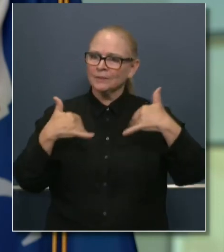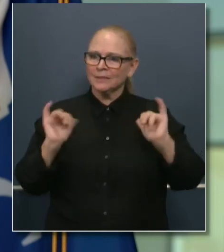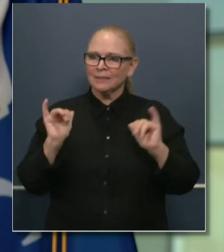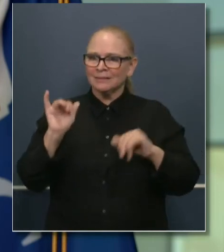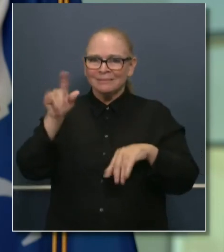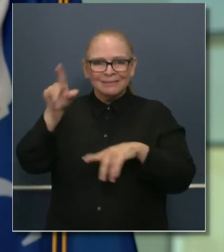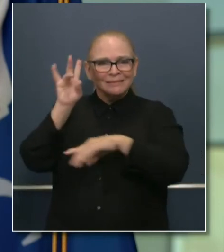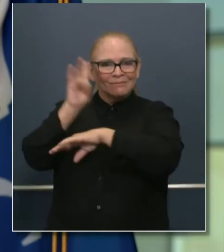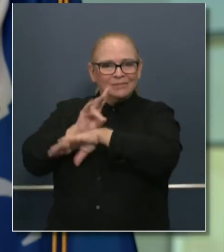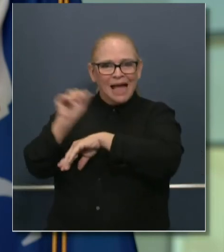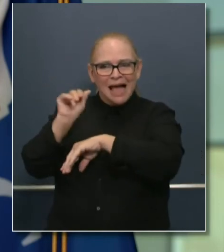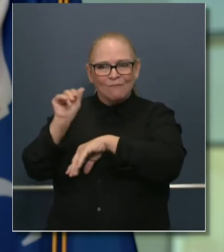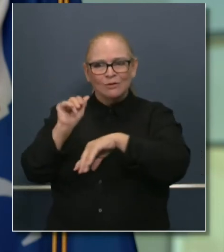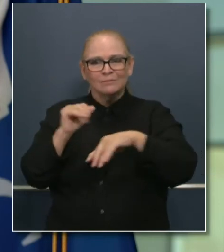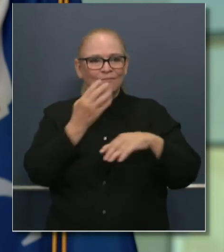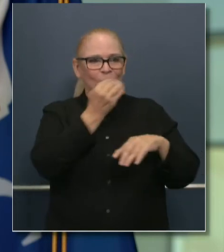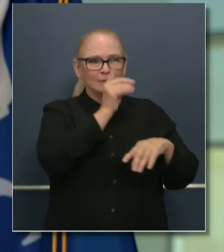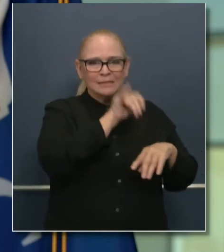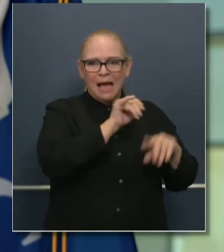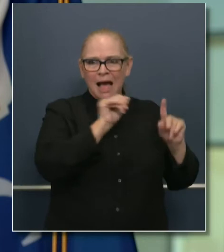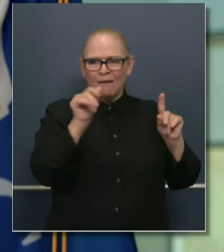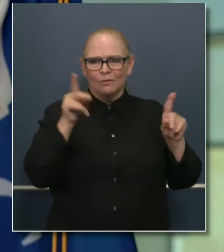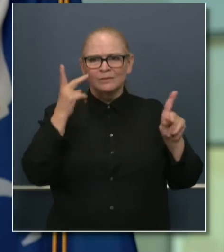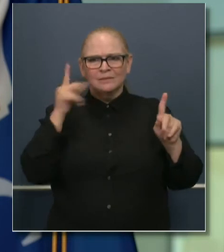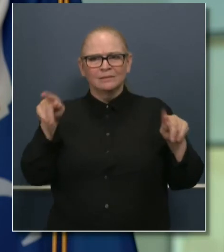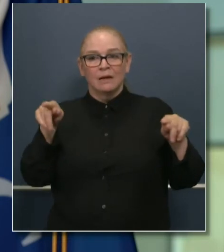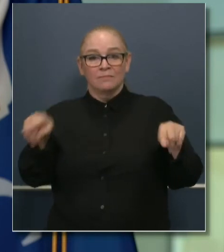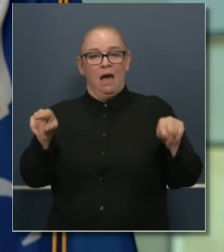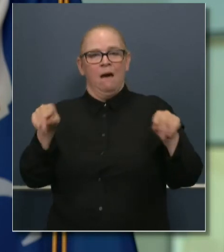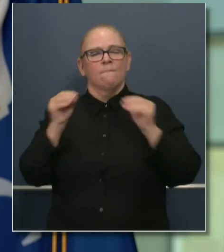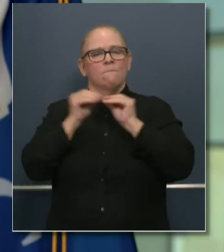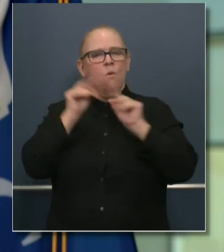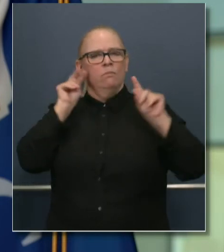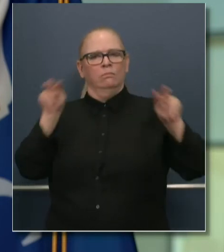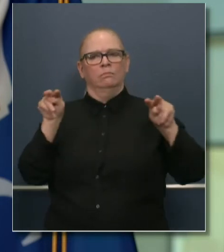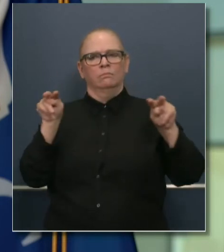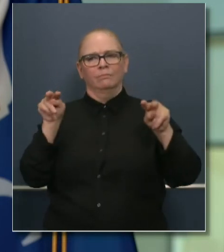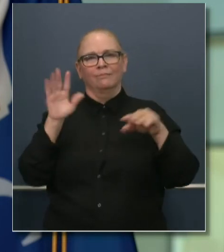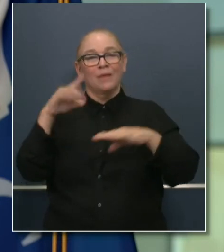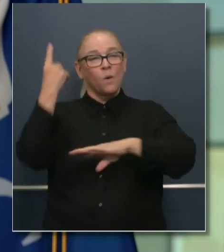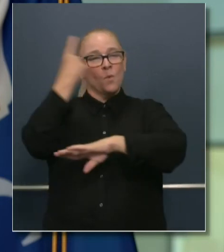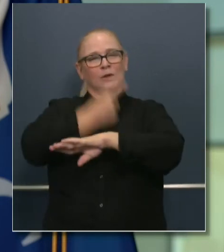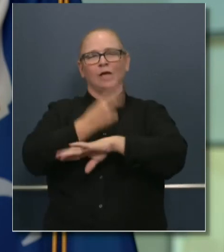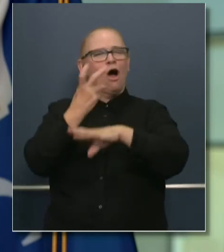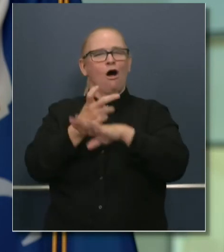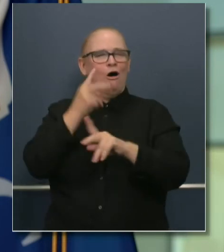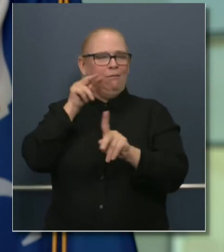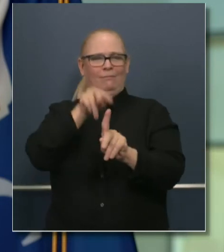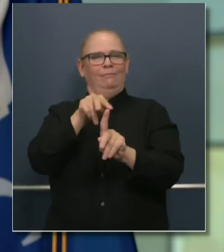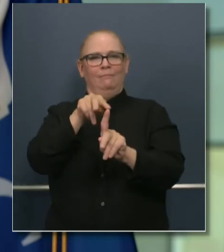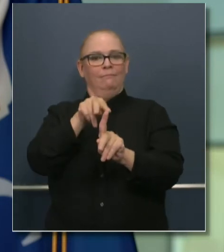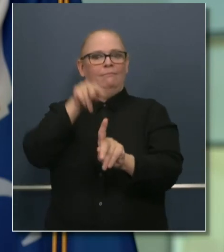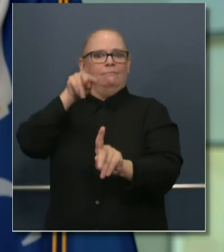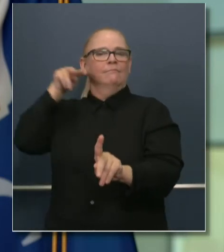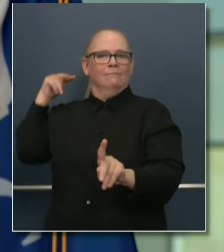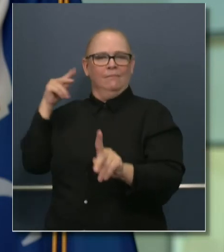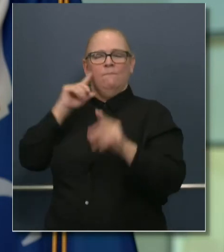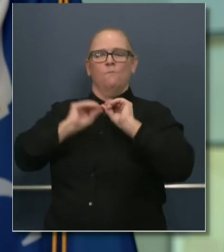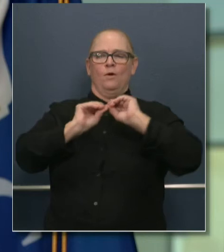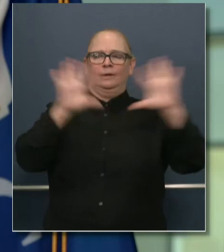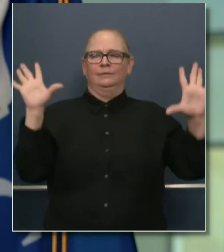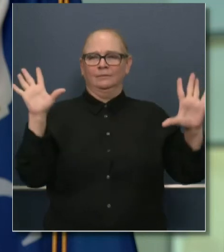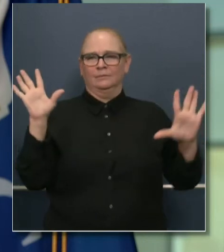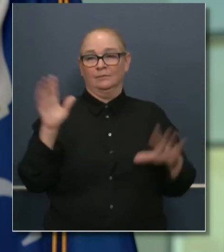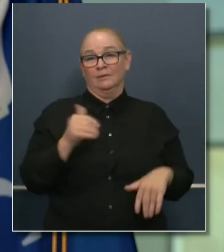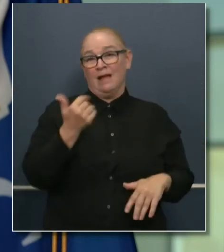just one day over another day. 121 lives on average we've lost a day,